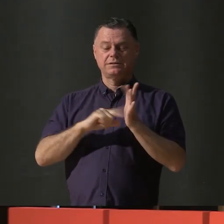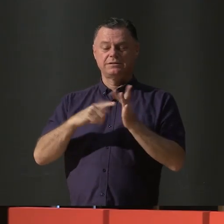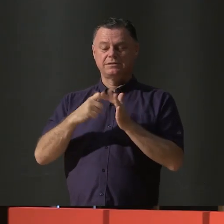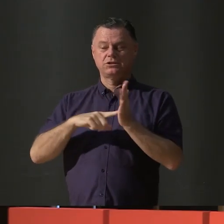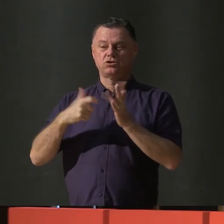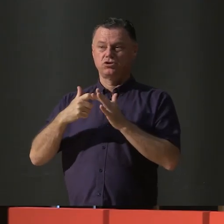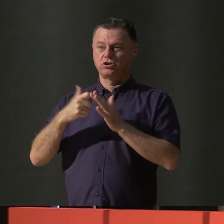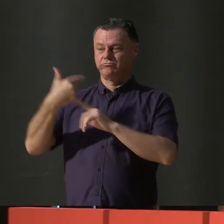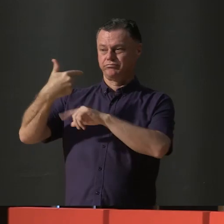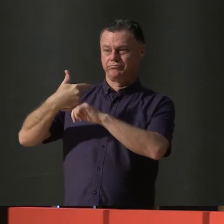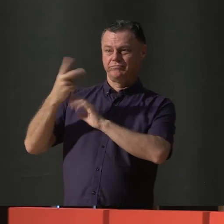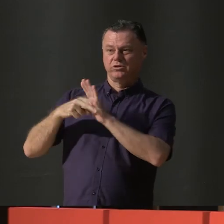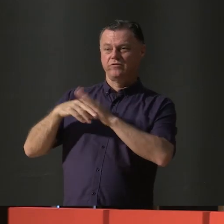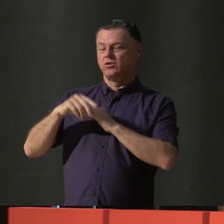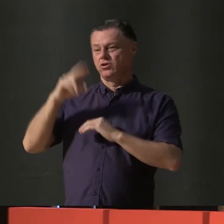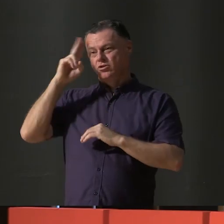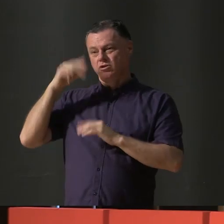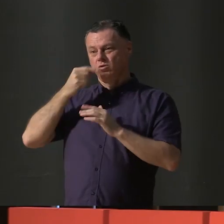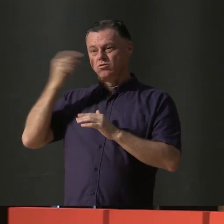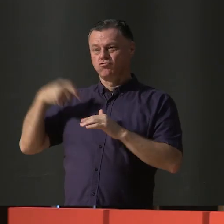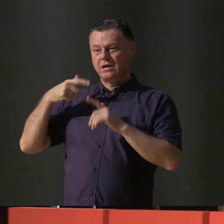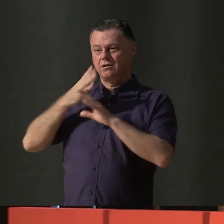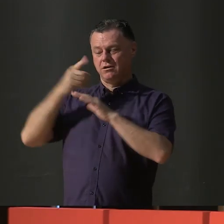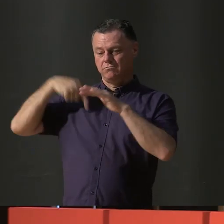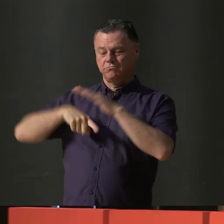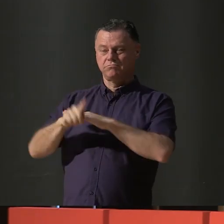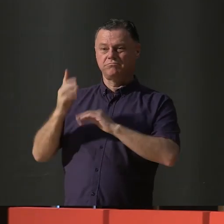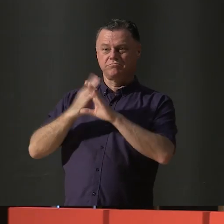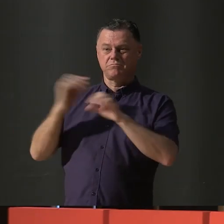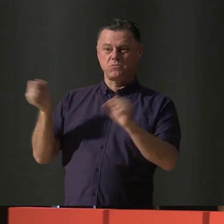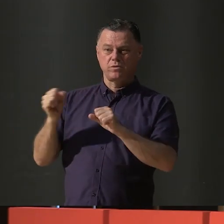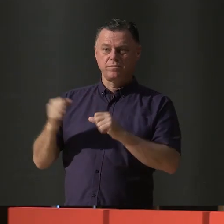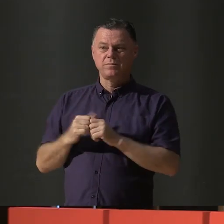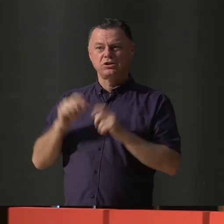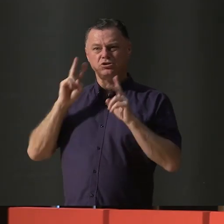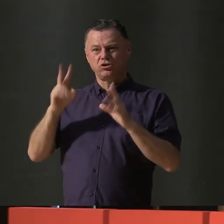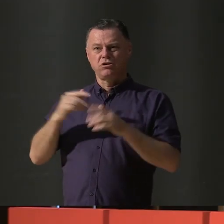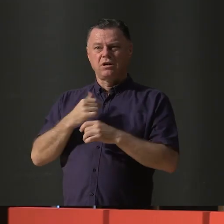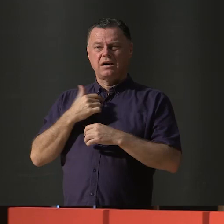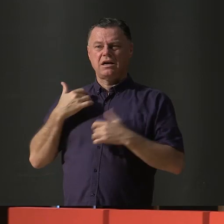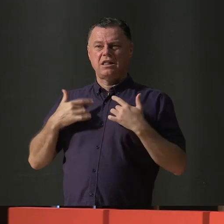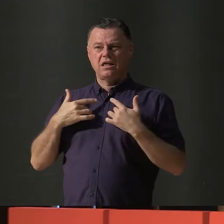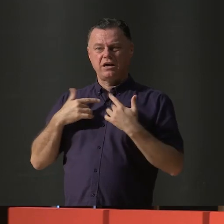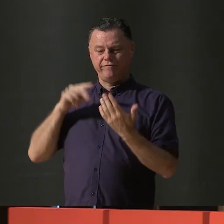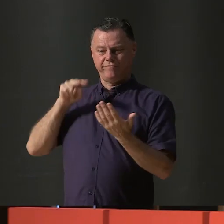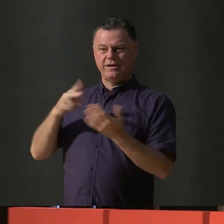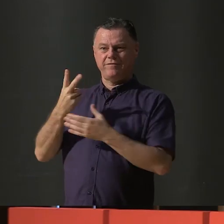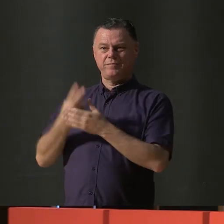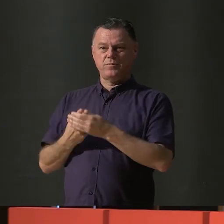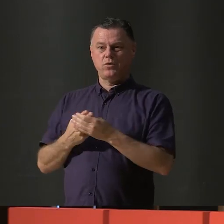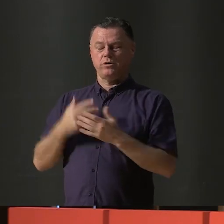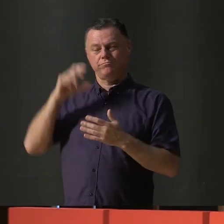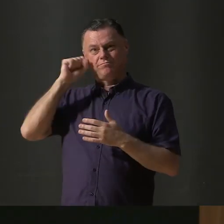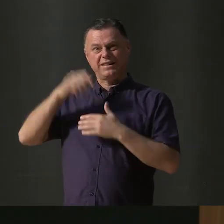are evidence that our physical experiences and our memories are now born digital as well as